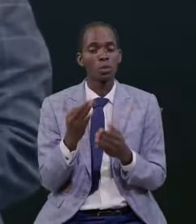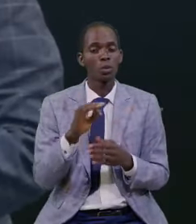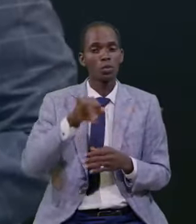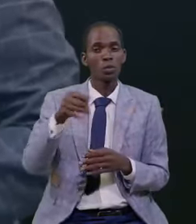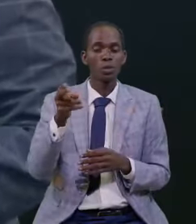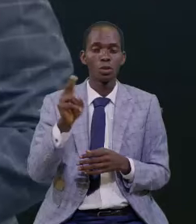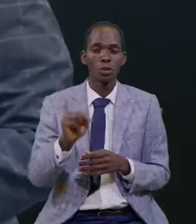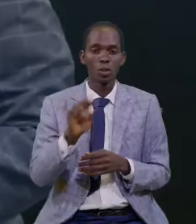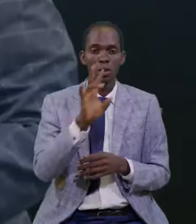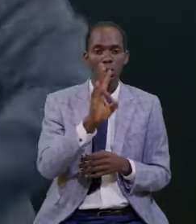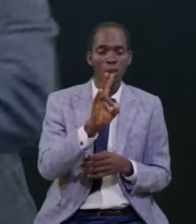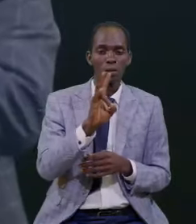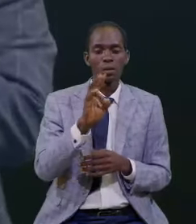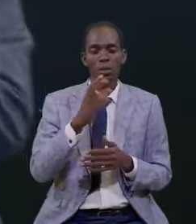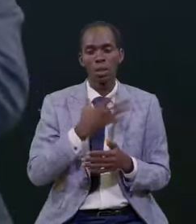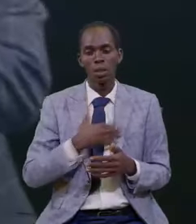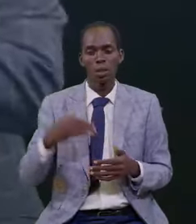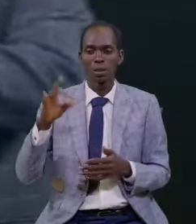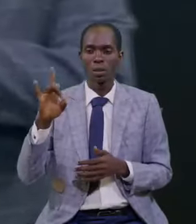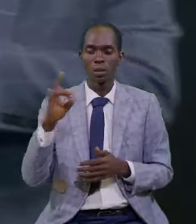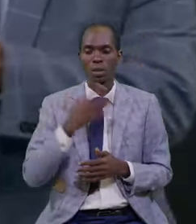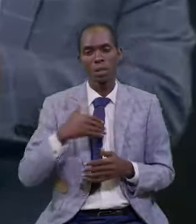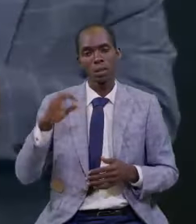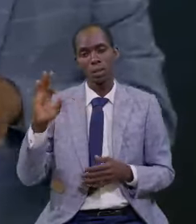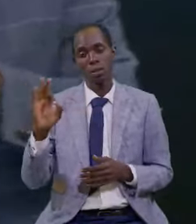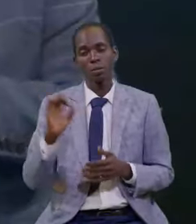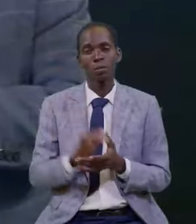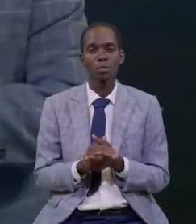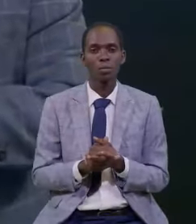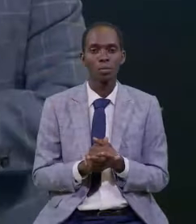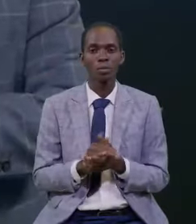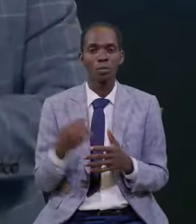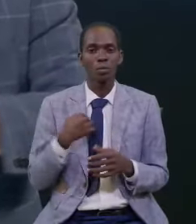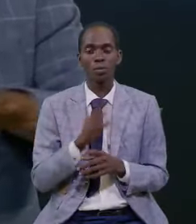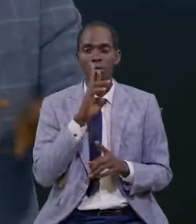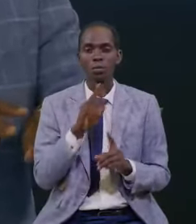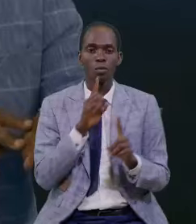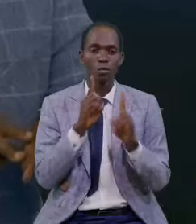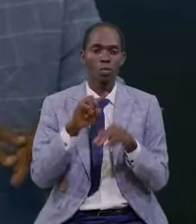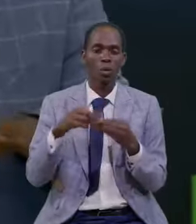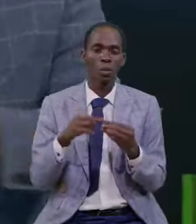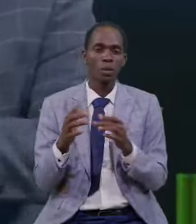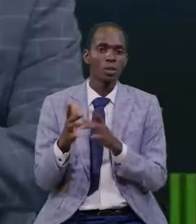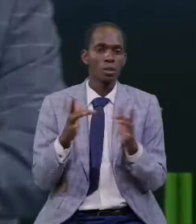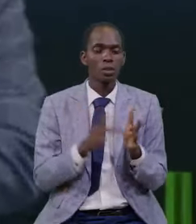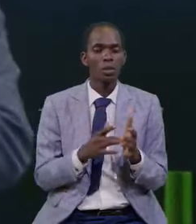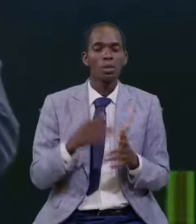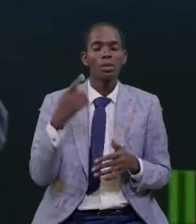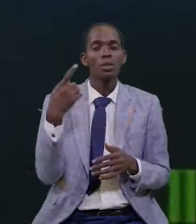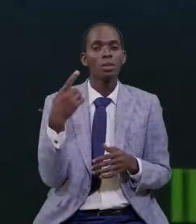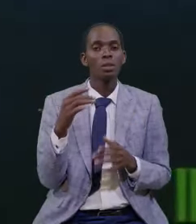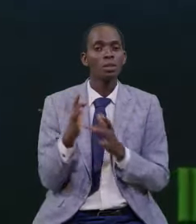and John chapter 9. We're talking about Jesus, the fountain of fullness,